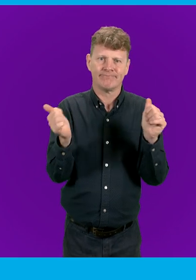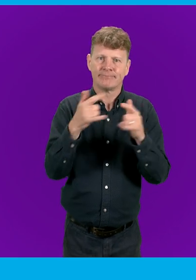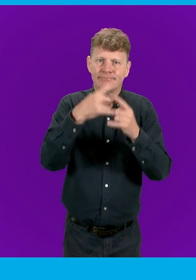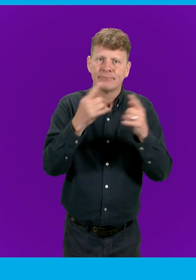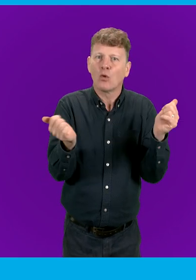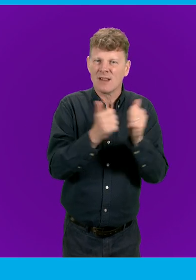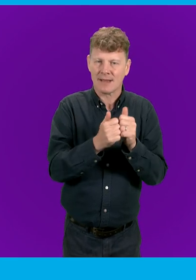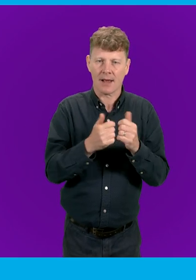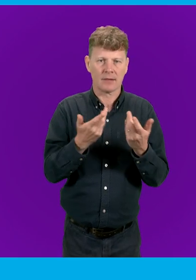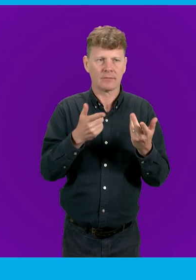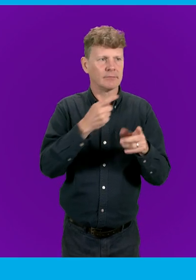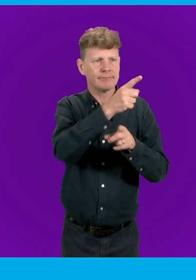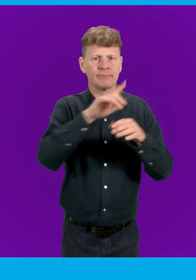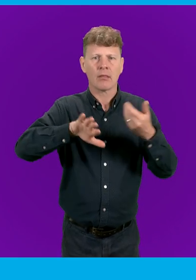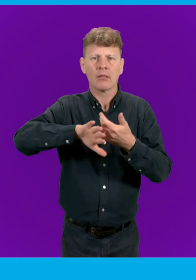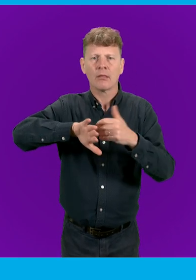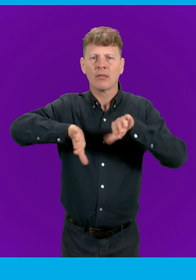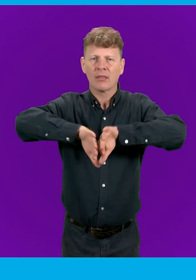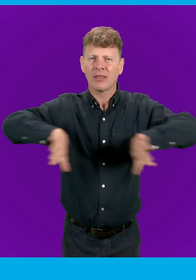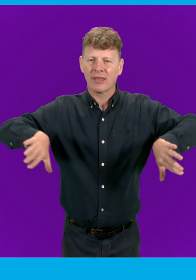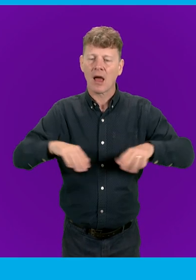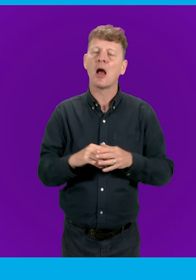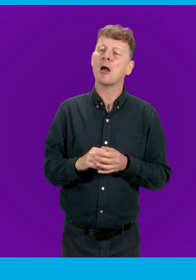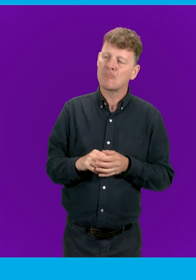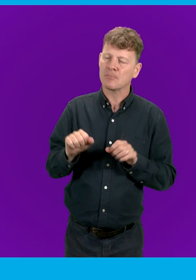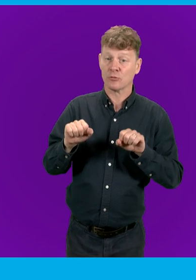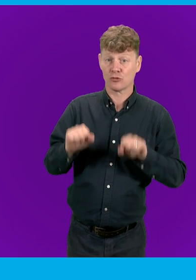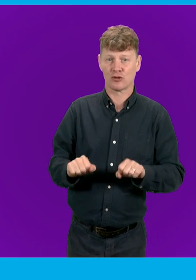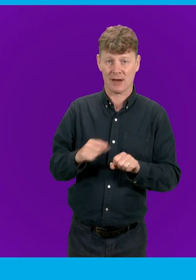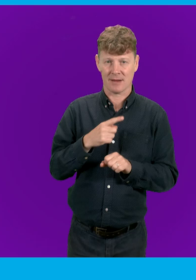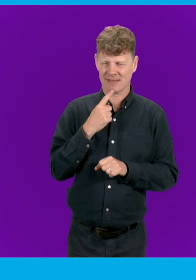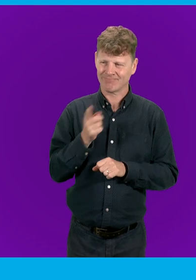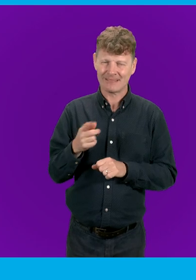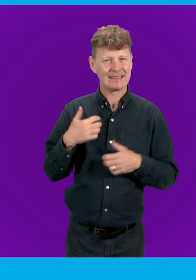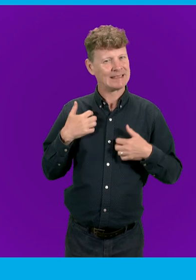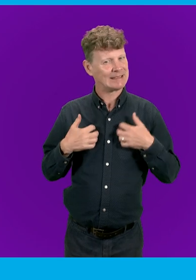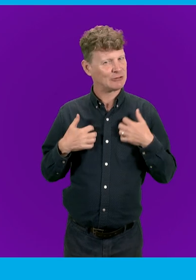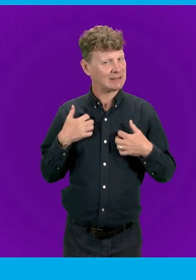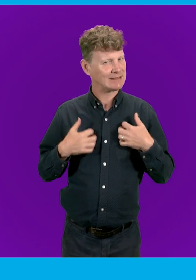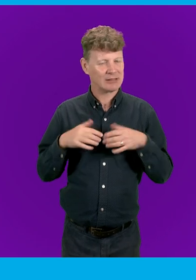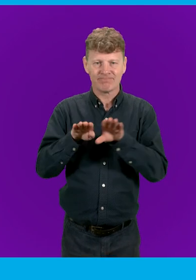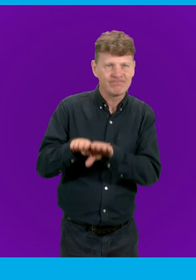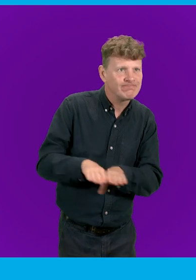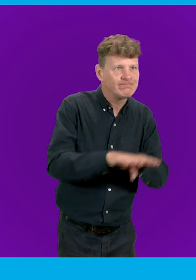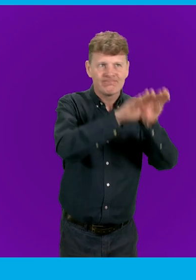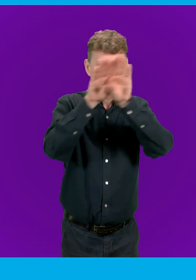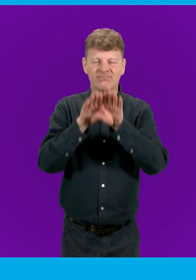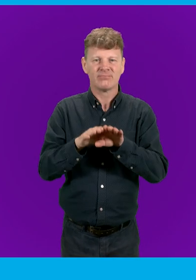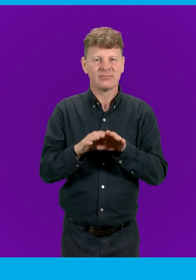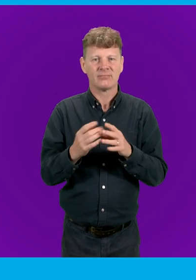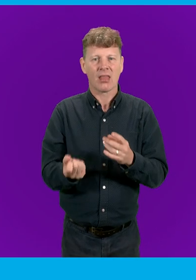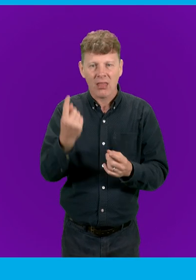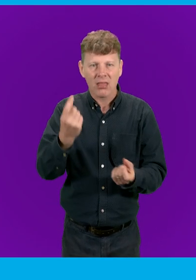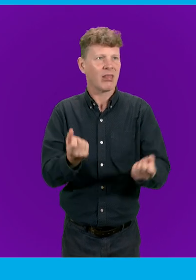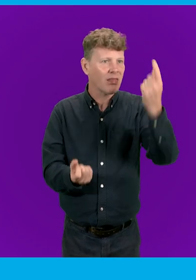consent. Okay, it's really interesting. So hearing it's kind of patchwork maybe across Scotland in terms of